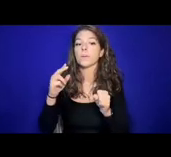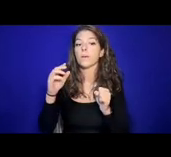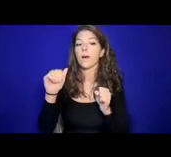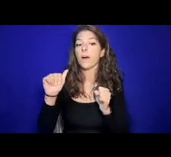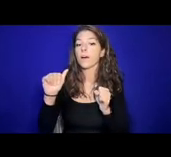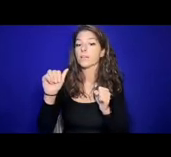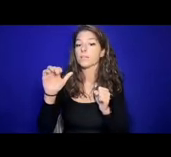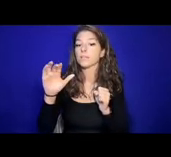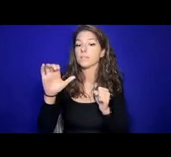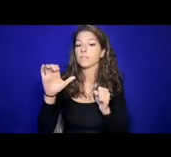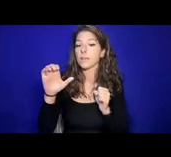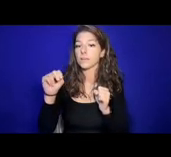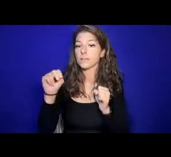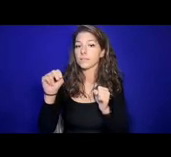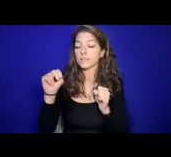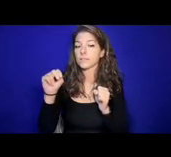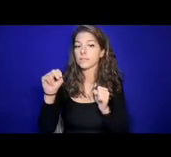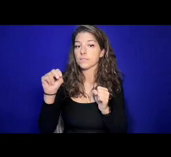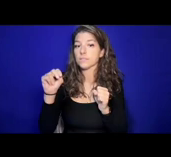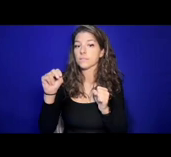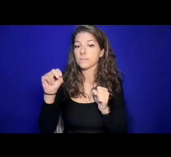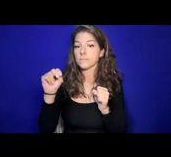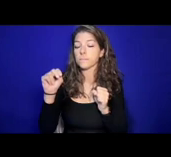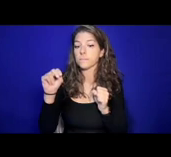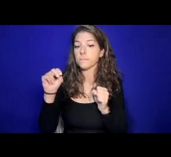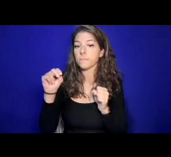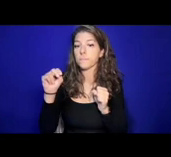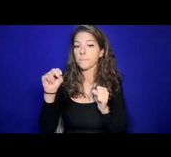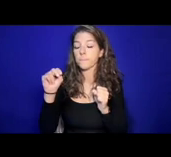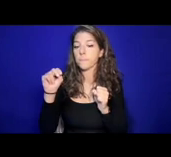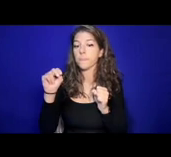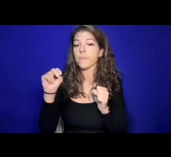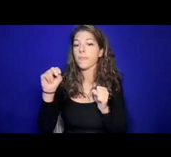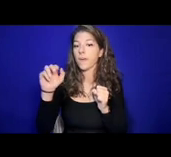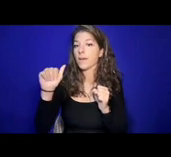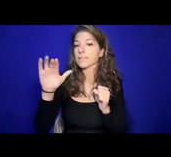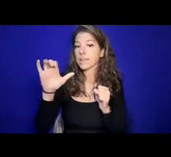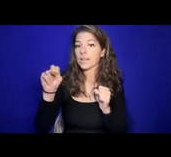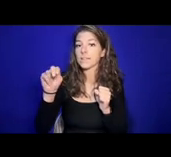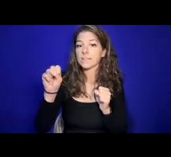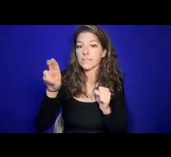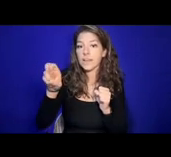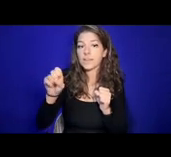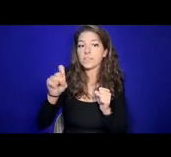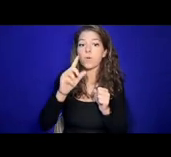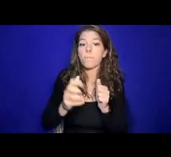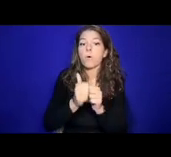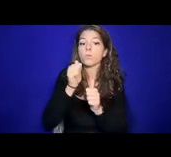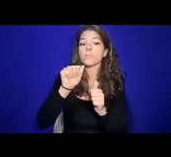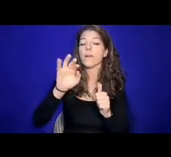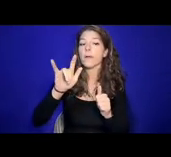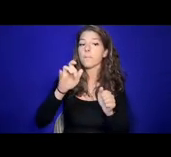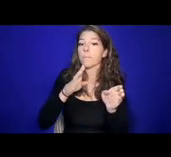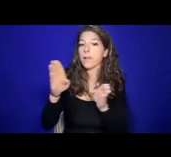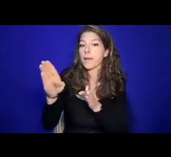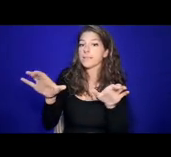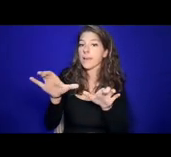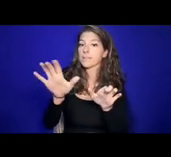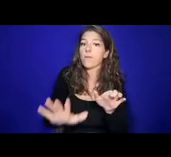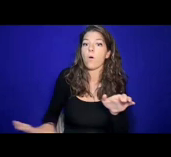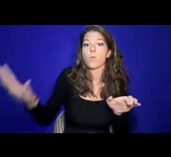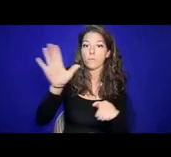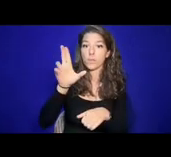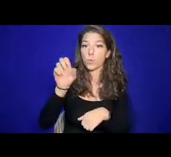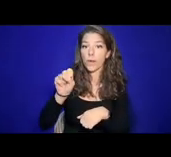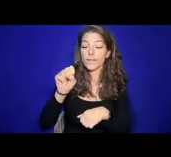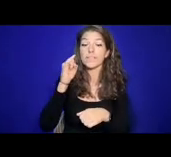and Vestwell platforms, and this does apply to the majority of the ABLE plans that are active across the country. And